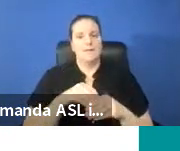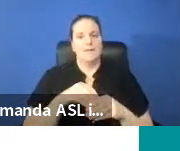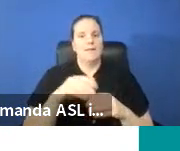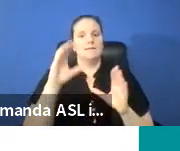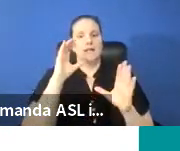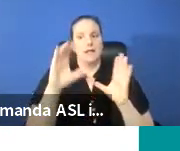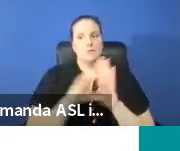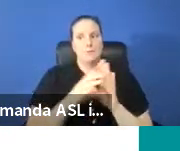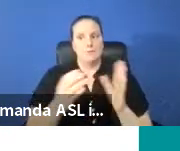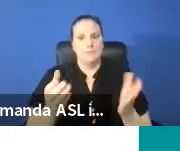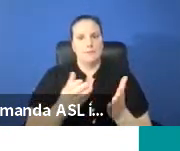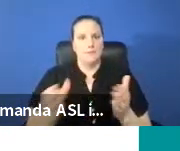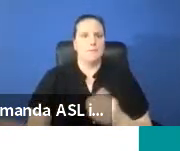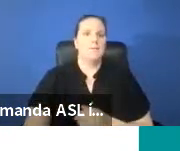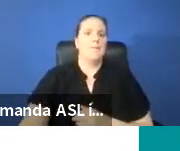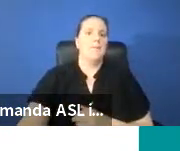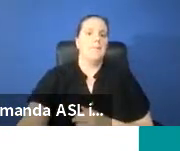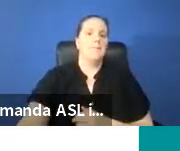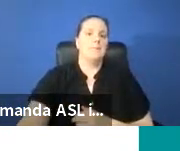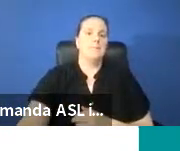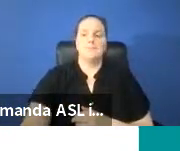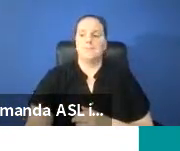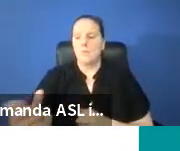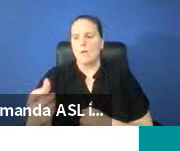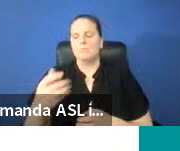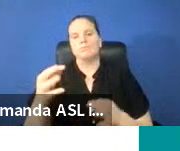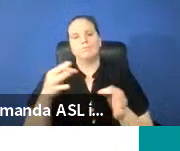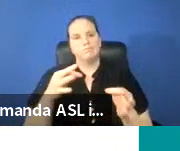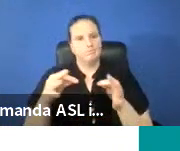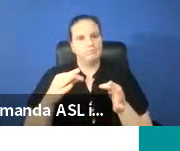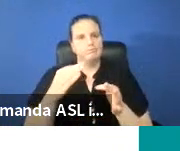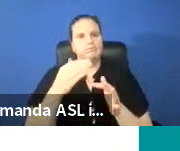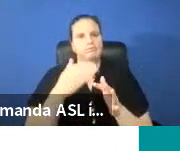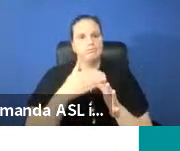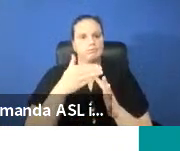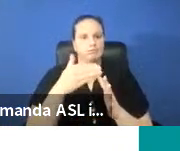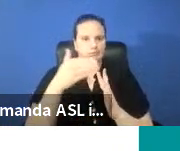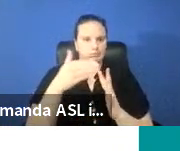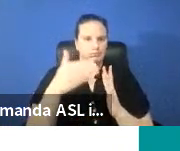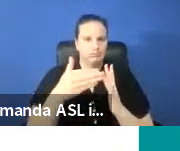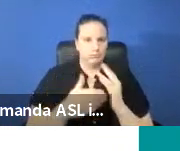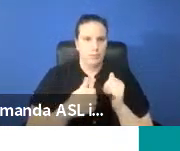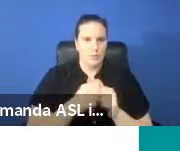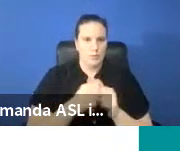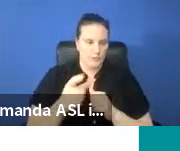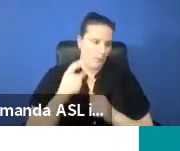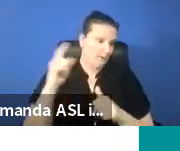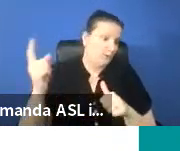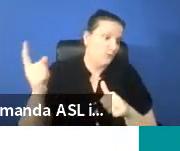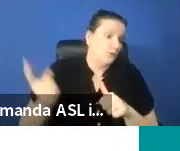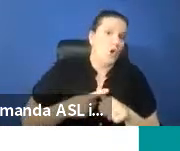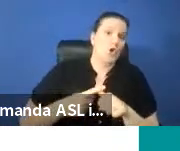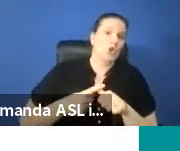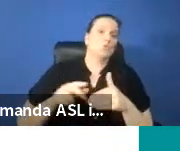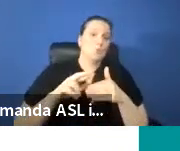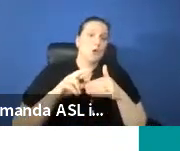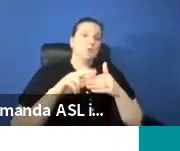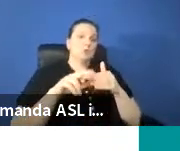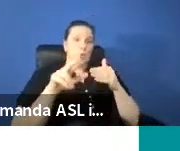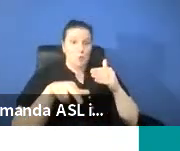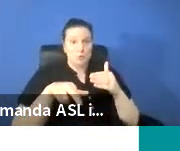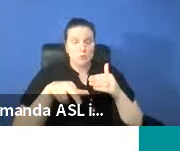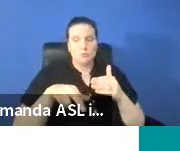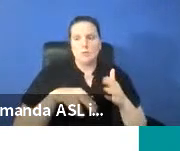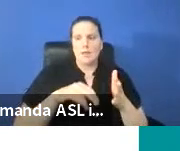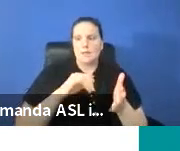diagram here, I just wanted to kind of walk through each of these steps with you The first is the results. So